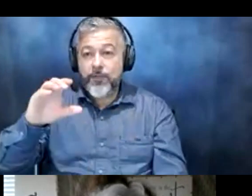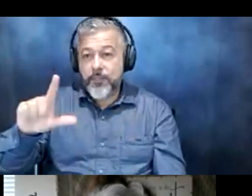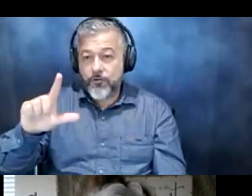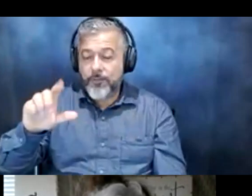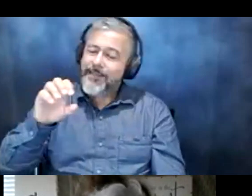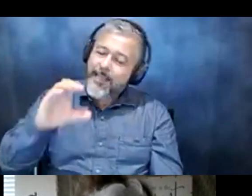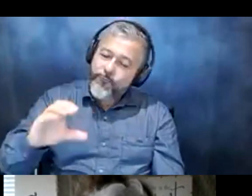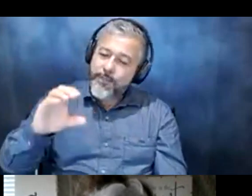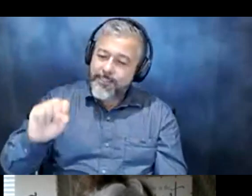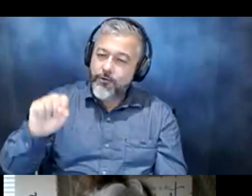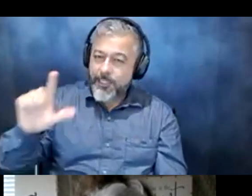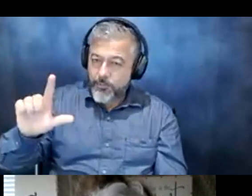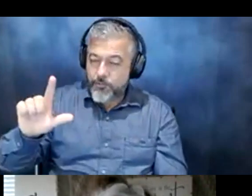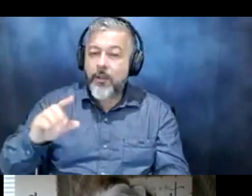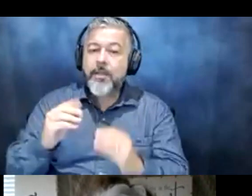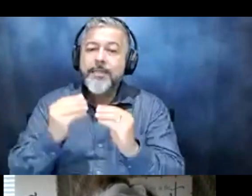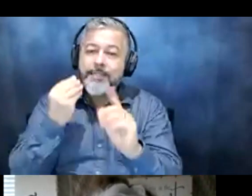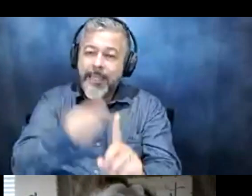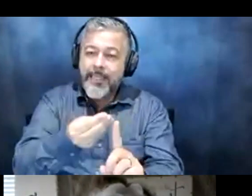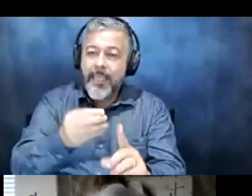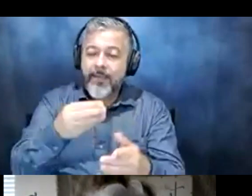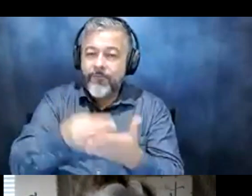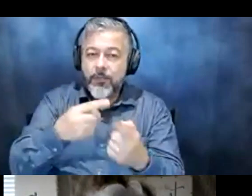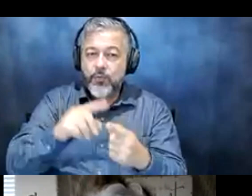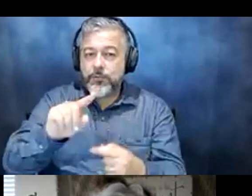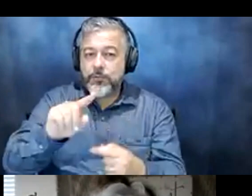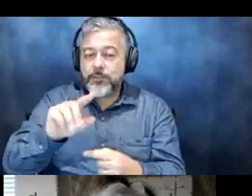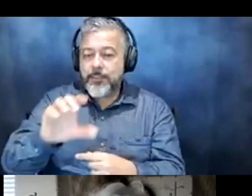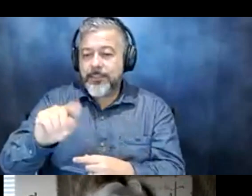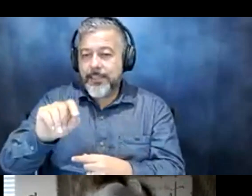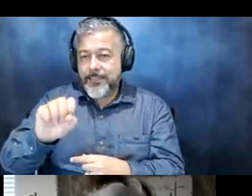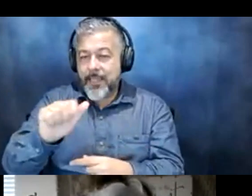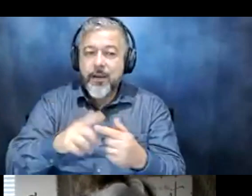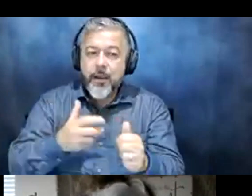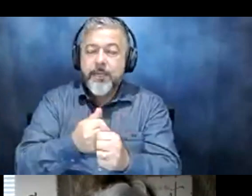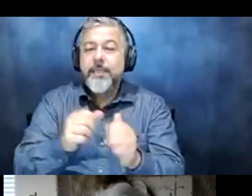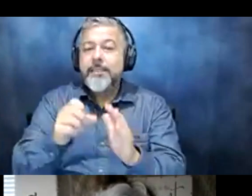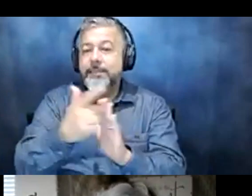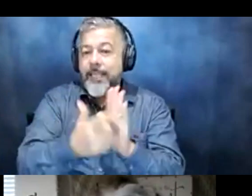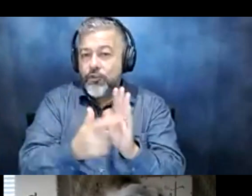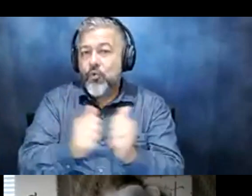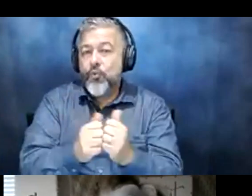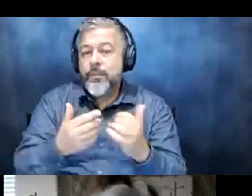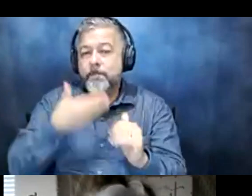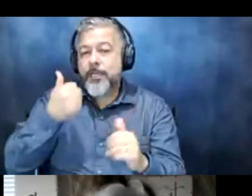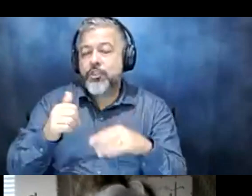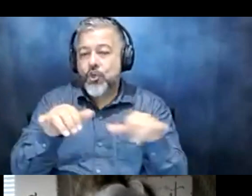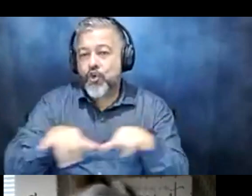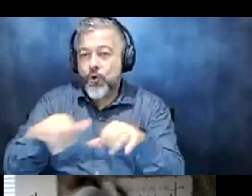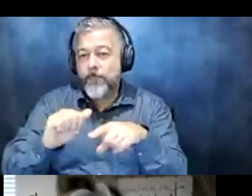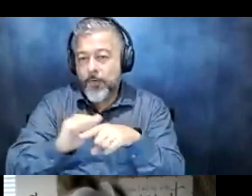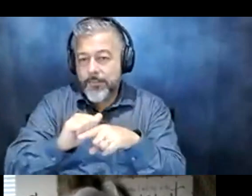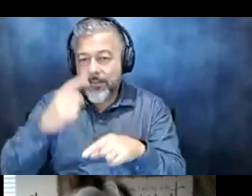dedicates funding to CTSAs and updates the statute with current best practices. Think single point of